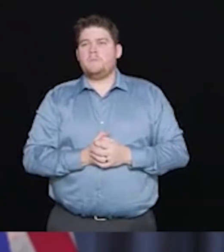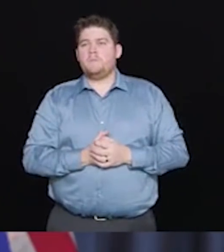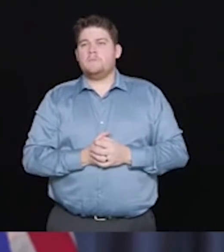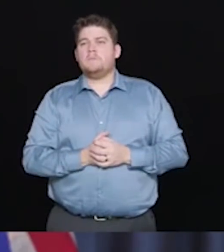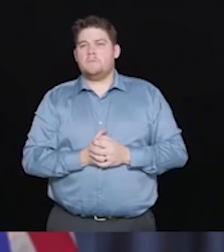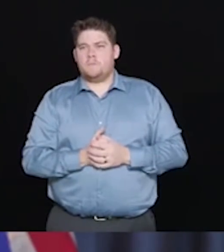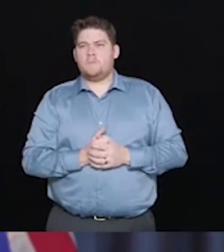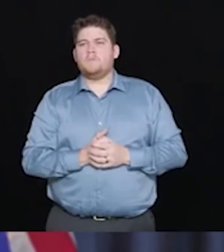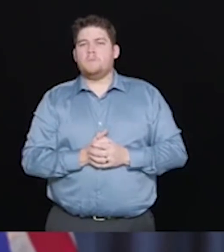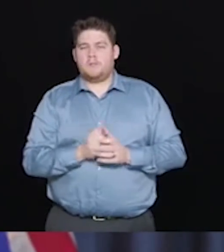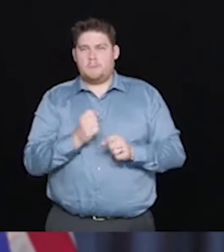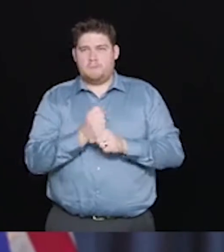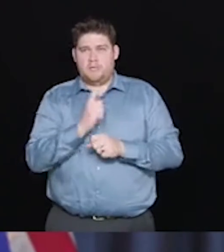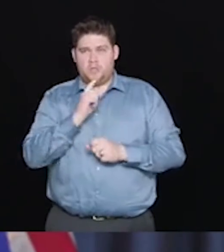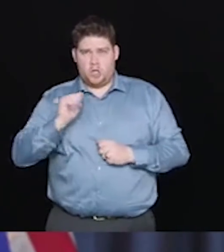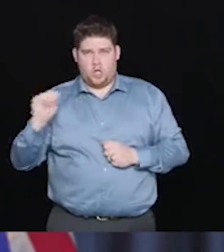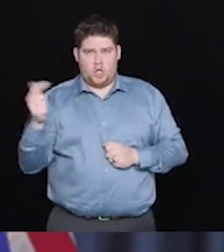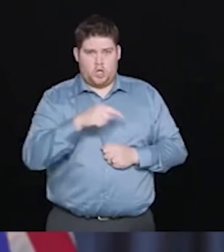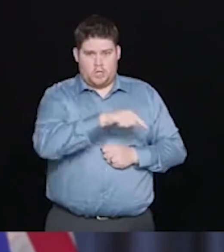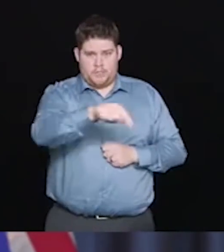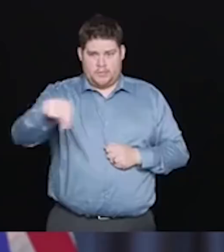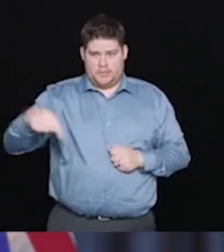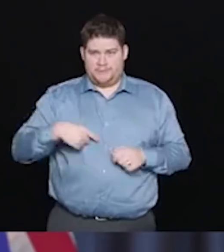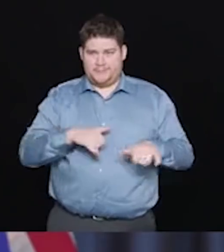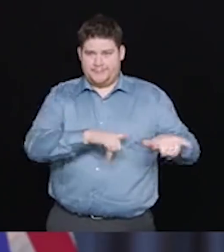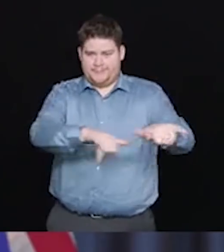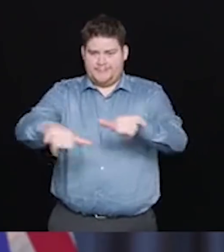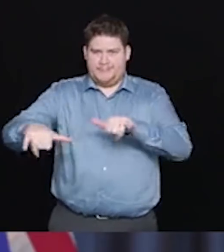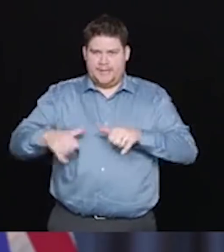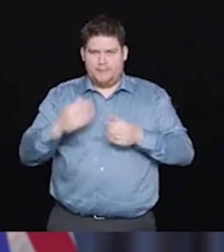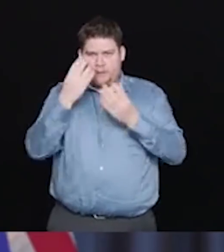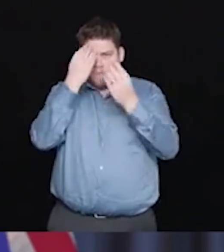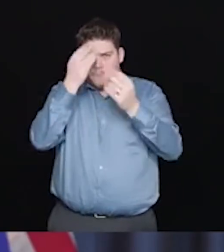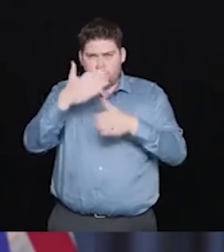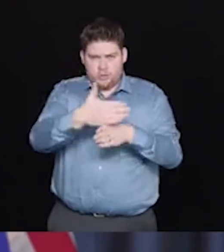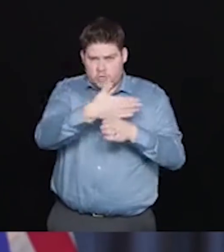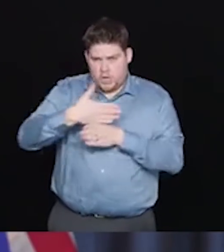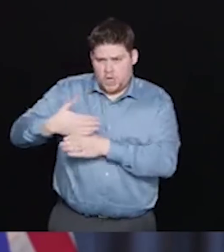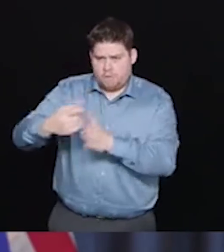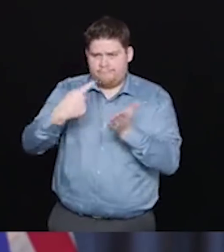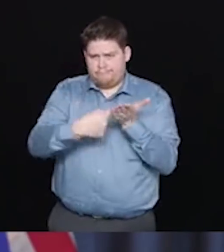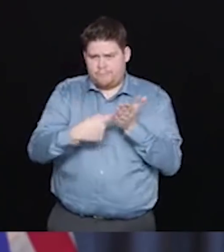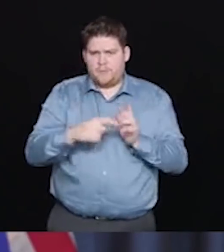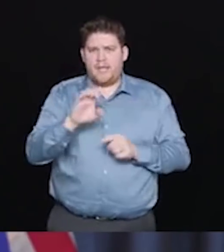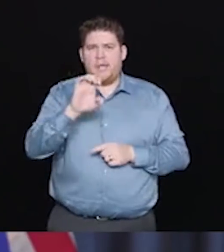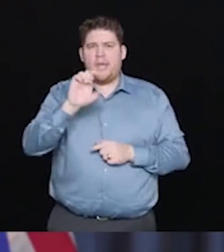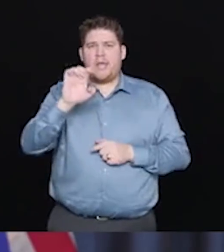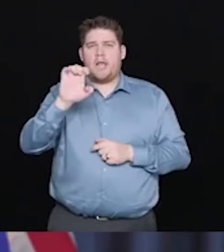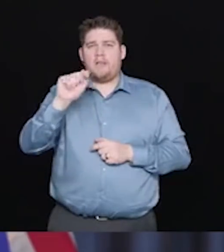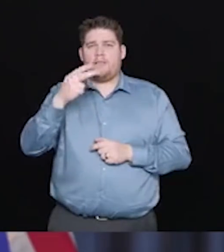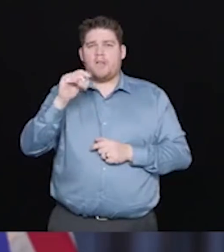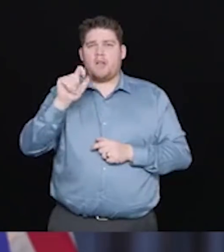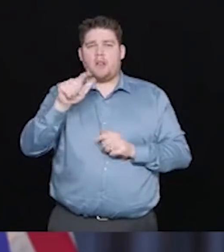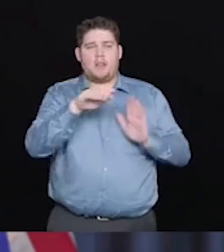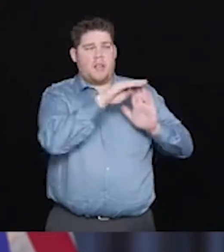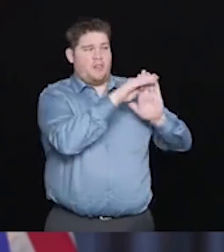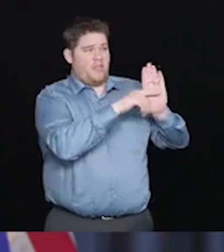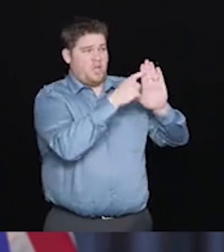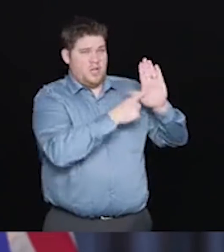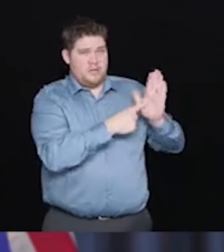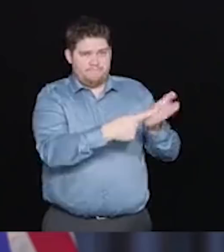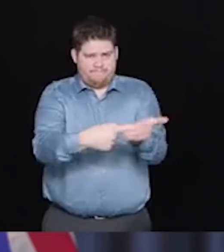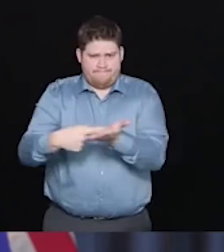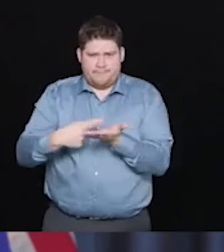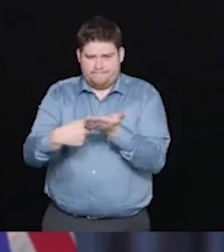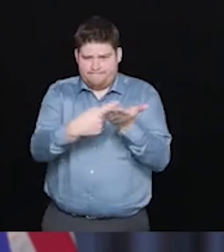the ethical principles that underlie the decisions that will be made. So it is, and I want to reassure my colleagues, because this is something we